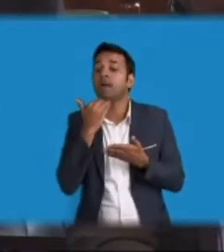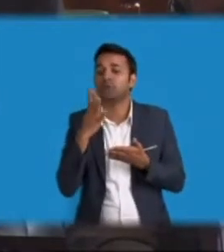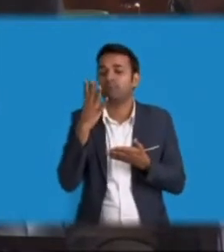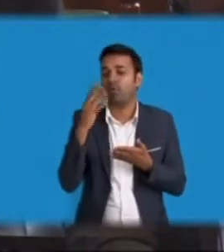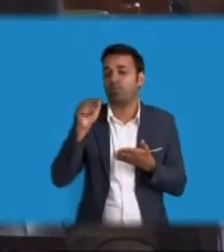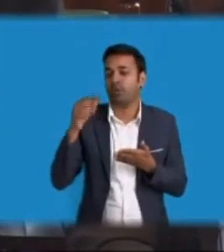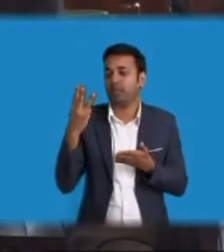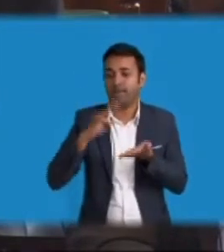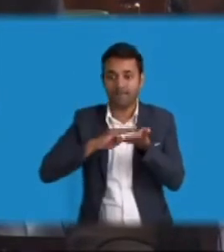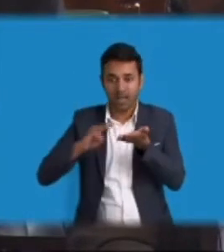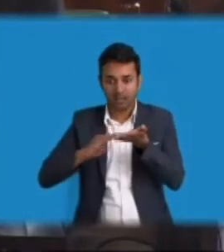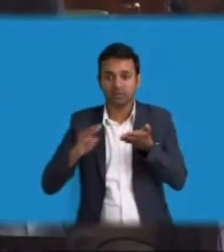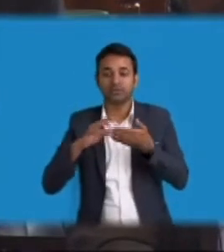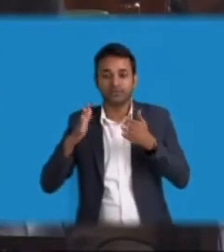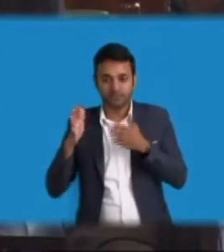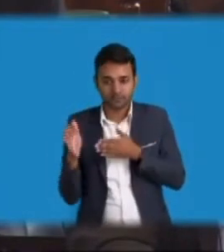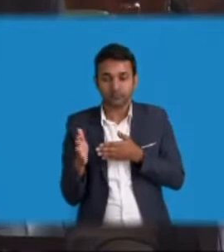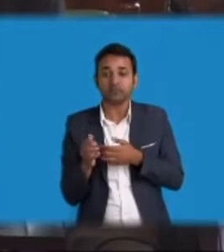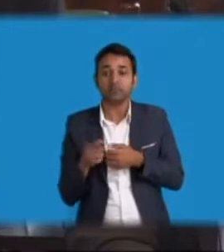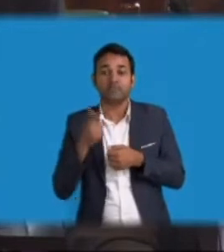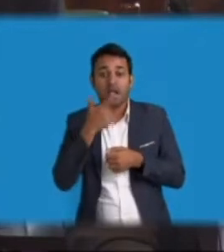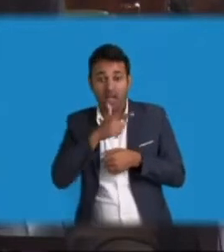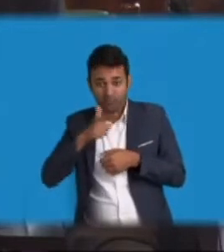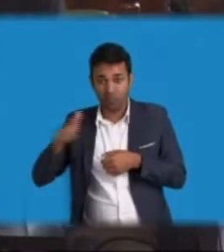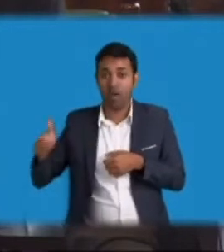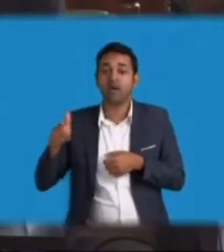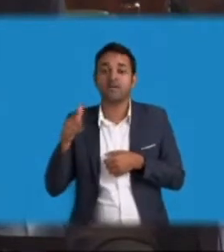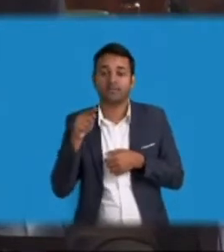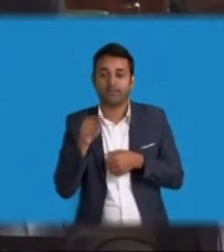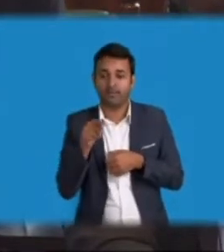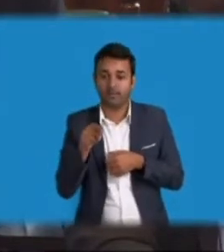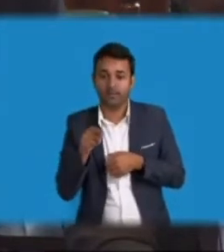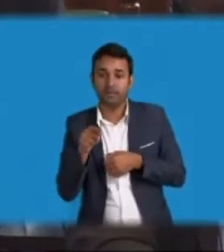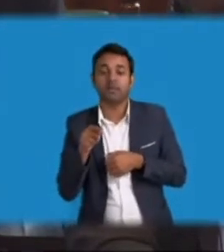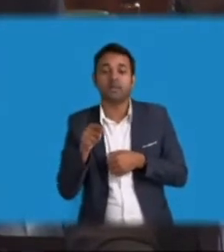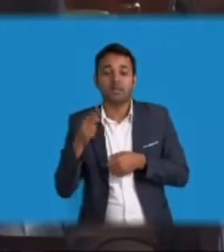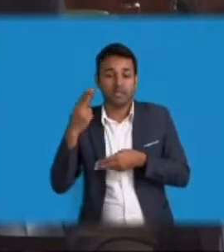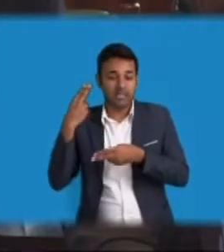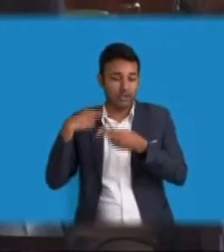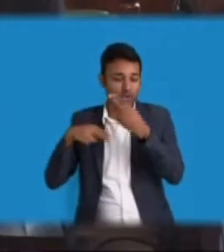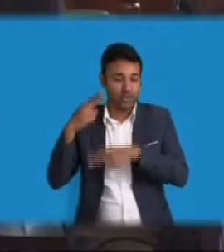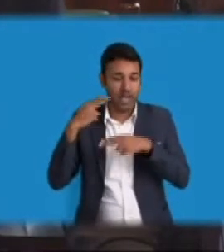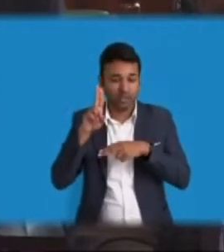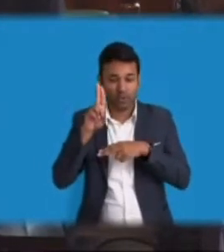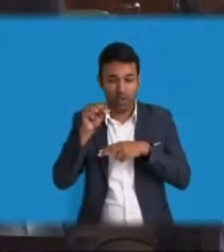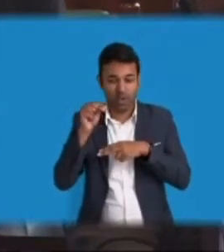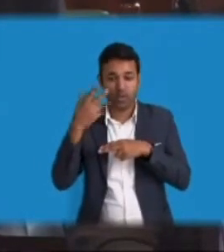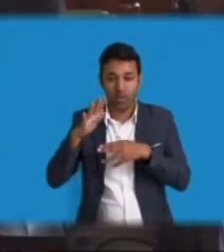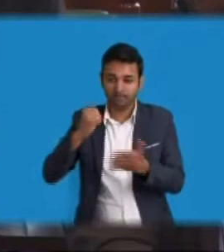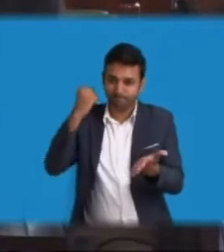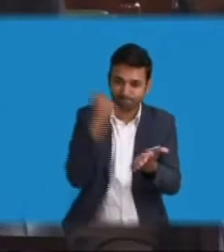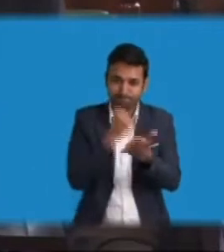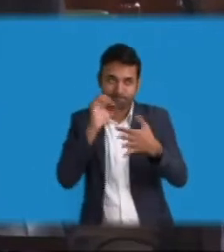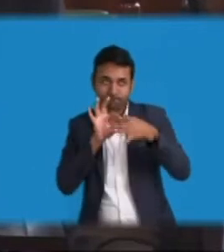Labuka. Madam Speaker, our UN-listed heritage port town has had its town hall that was first commissioned